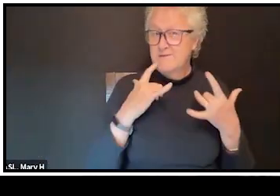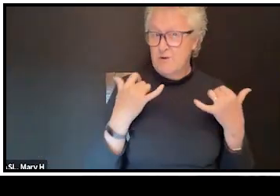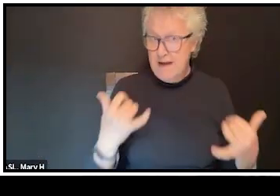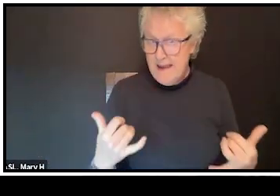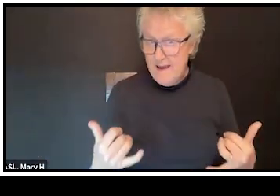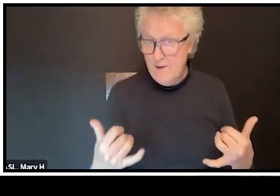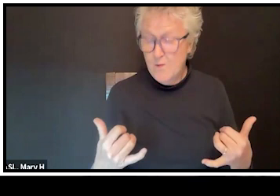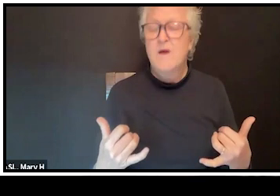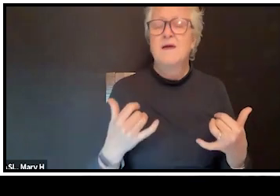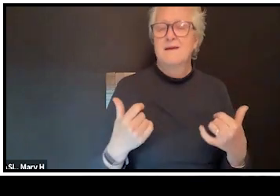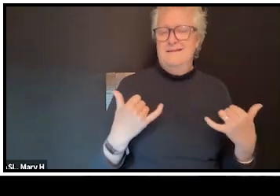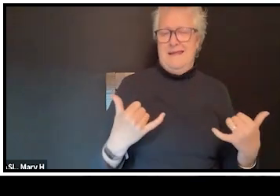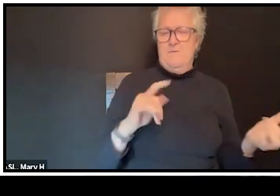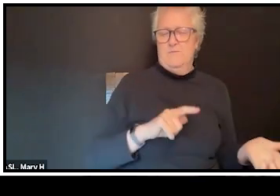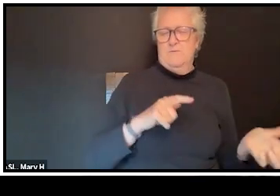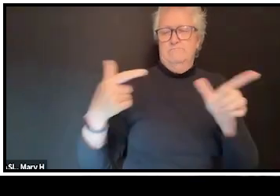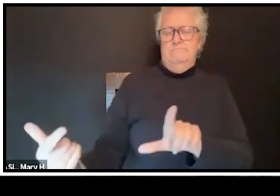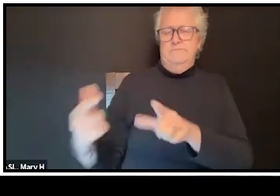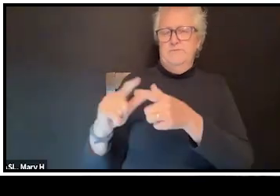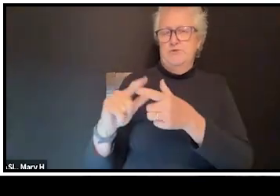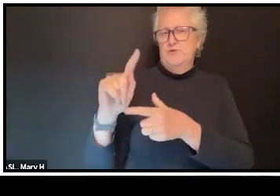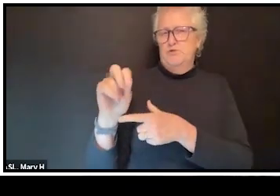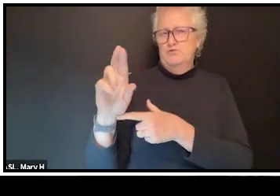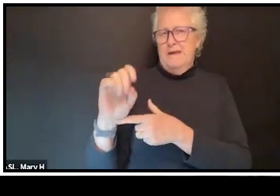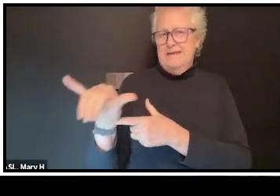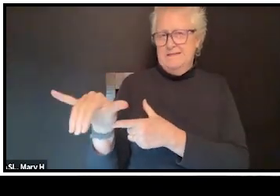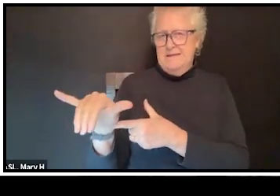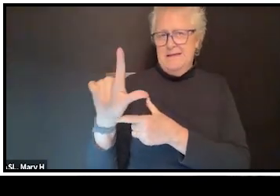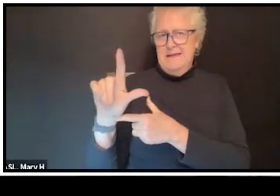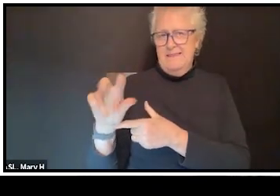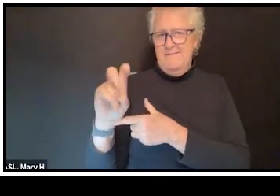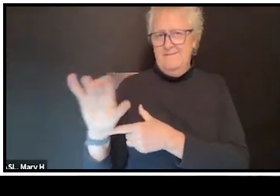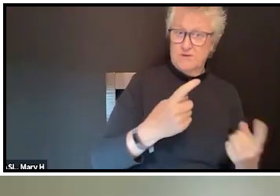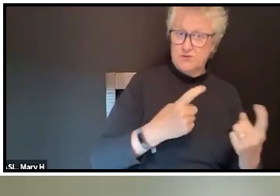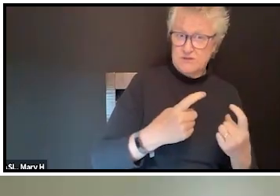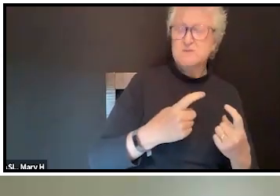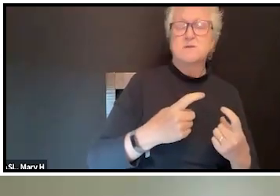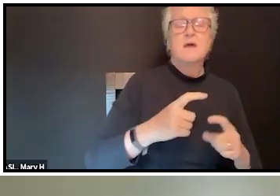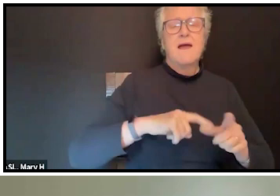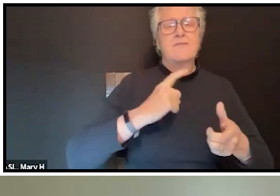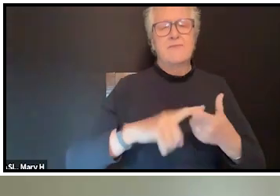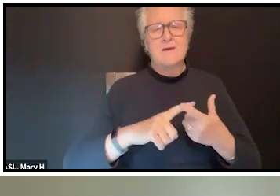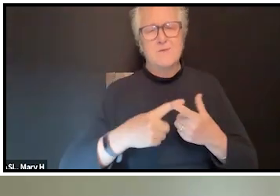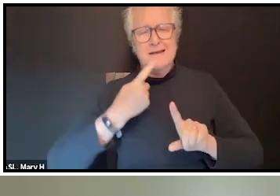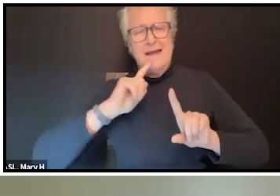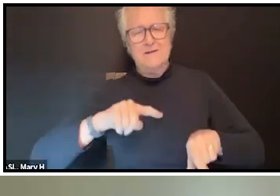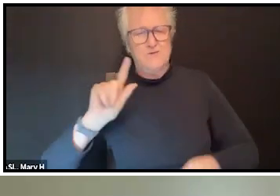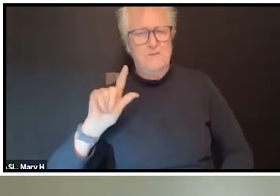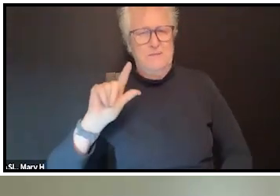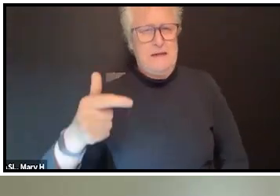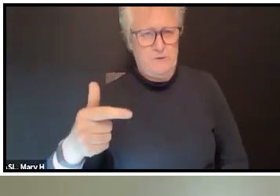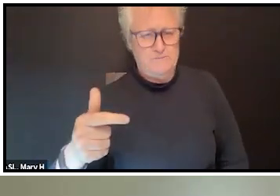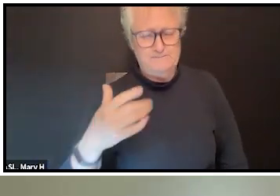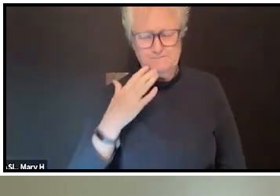now to Tracy Levesque to give some updates on the SIS and the assessment unit. Good afternoon, everyone. I'm Tracy